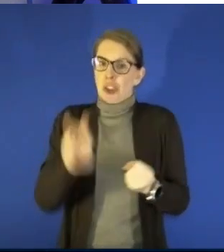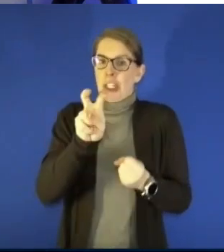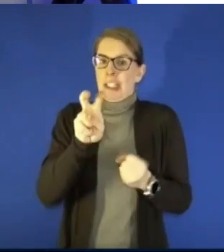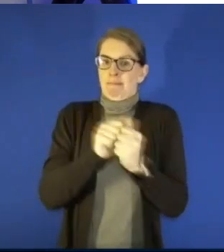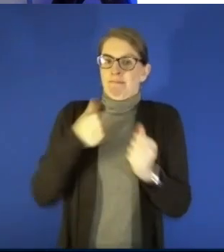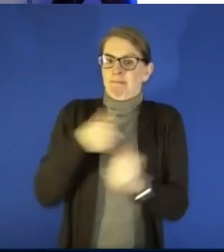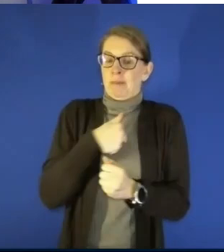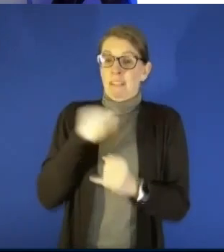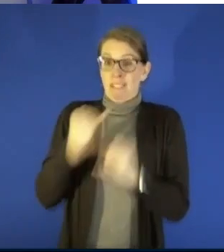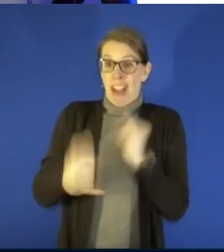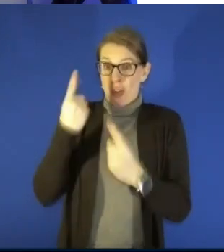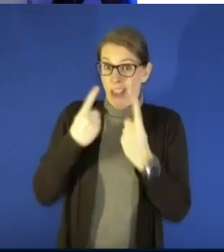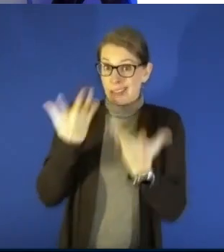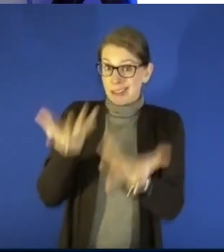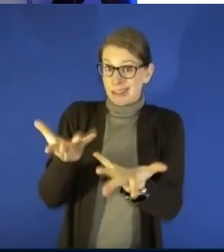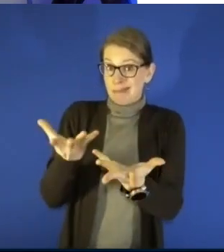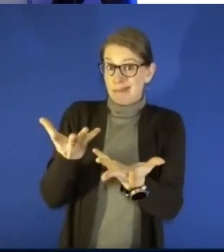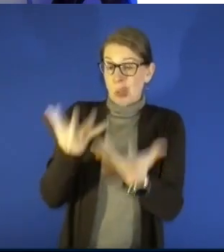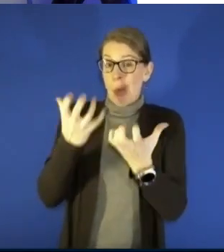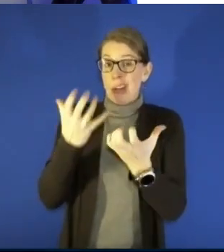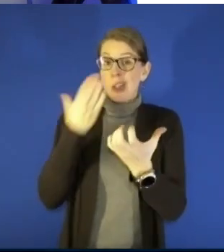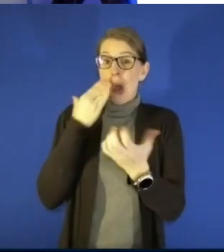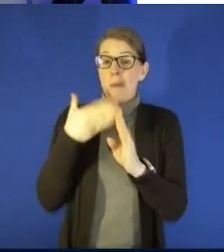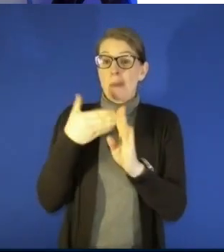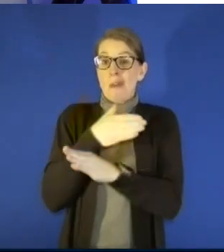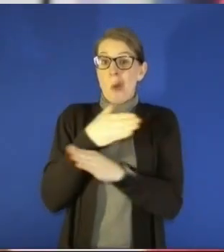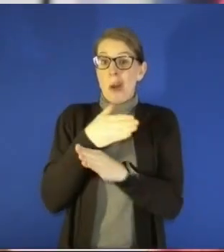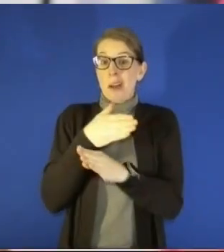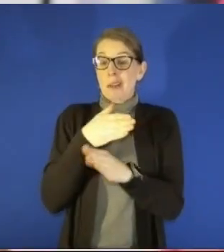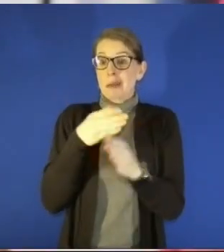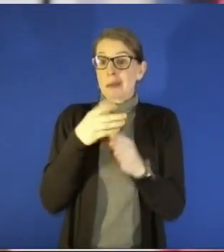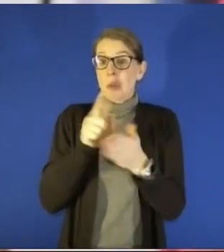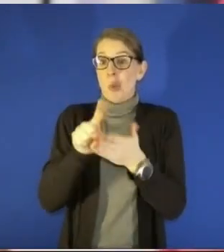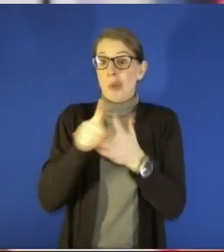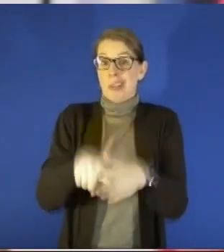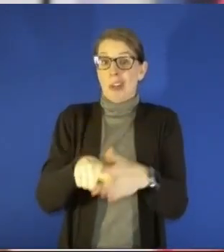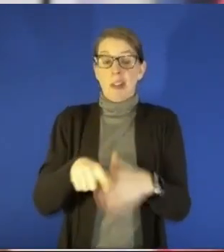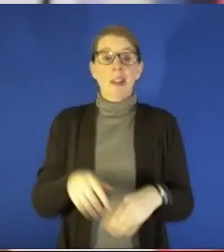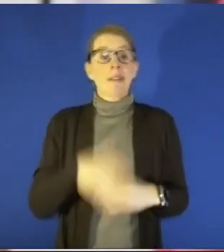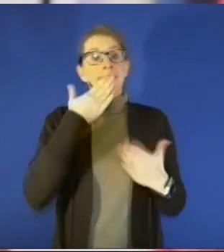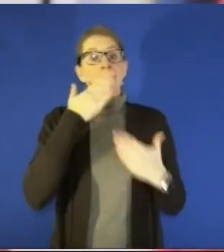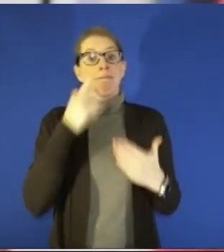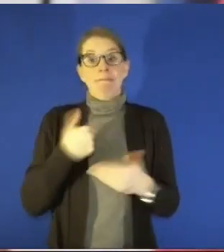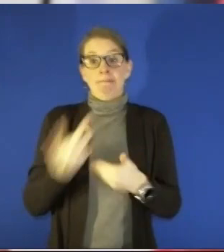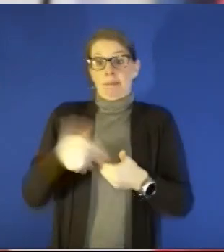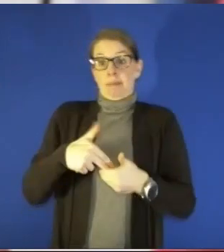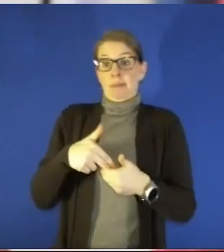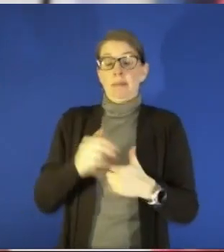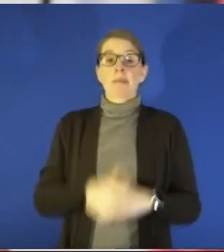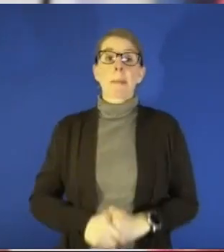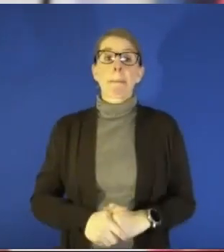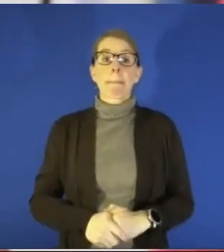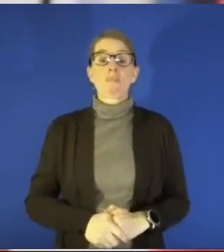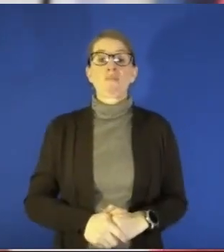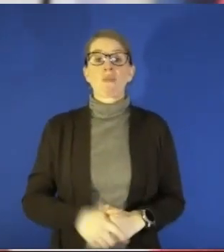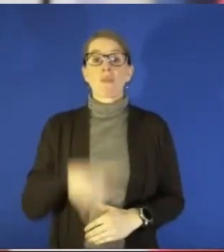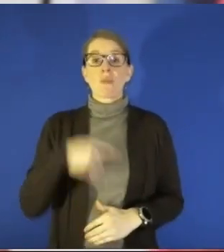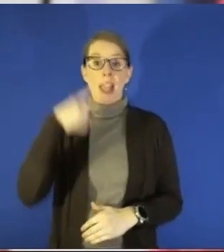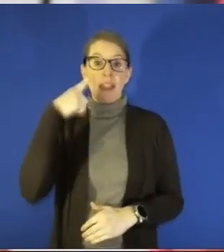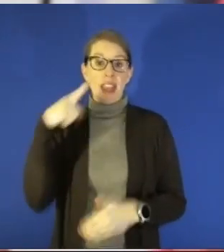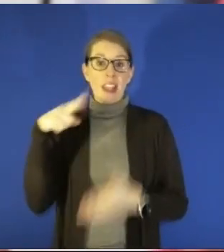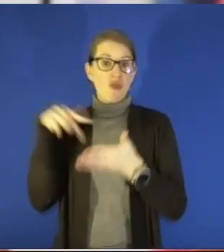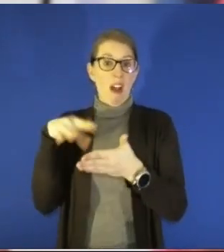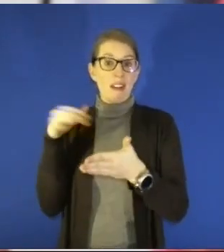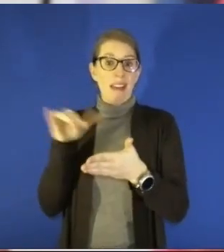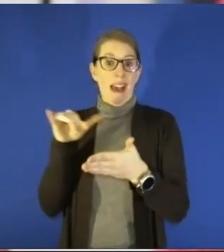us to know as we head out this week? Well, thank you for having me. And then I think trials like these